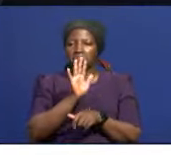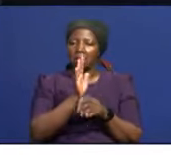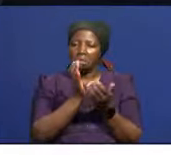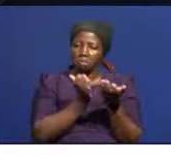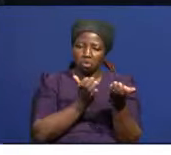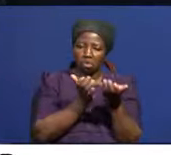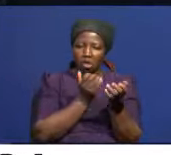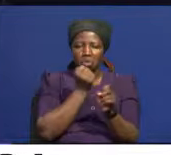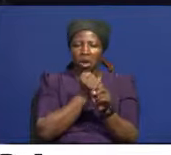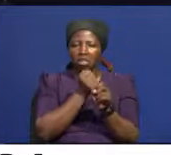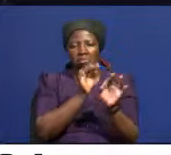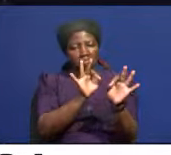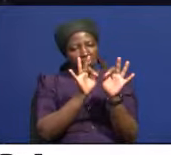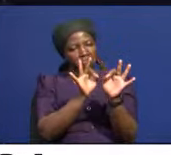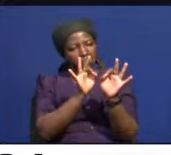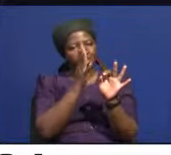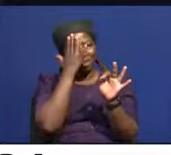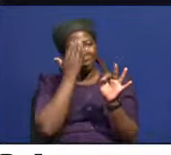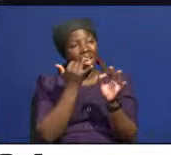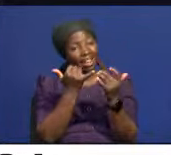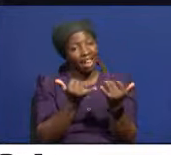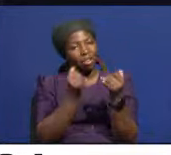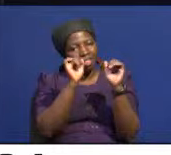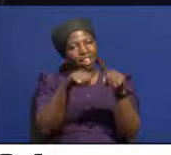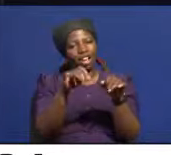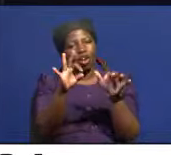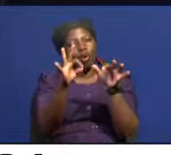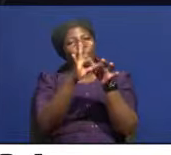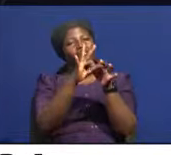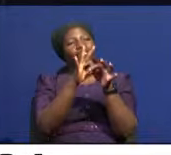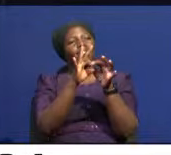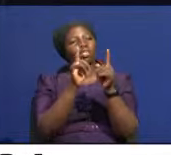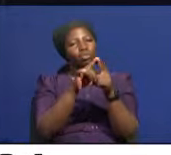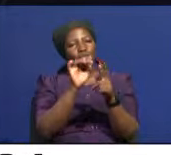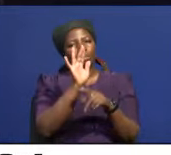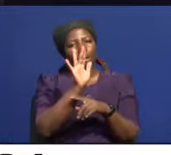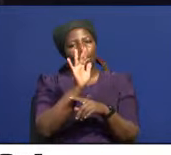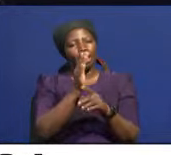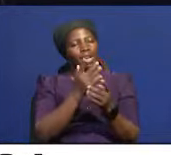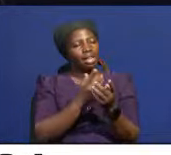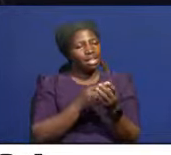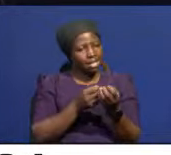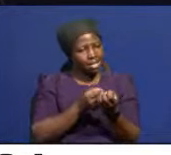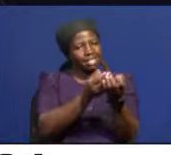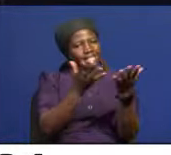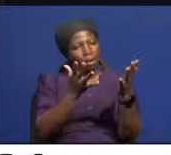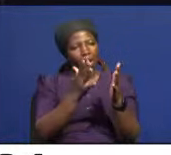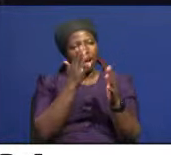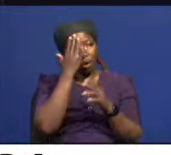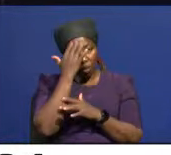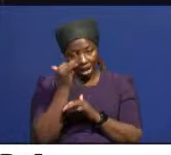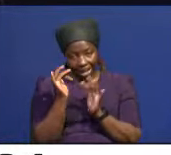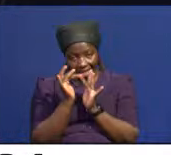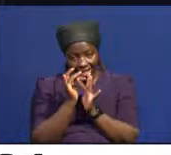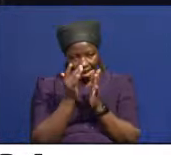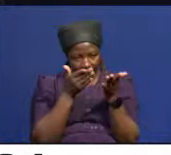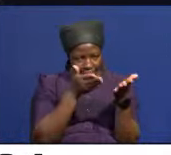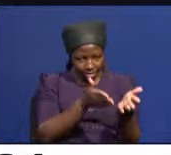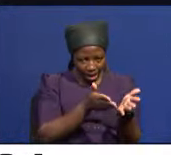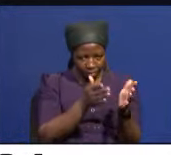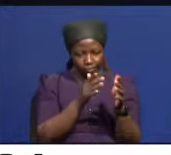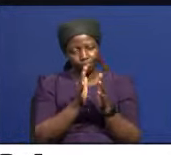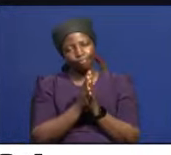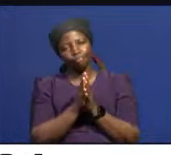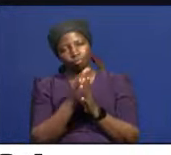business because they can now connect to their suppliers because the internet is available, it